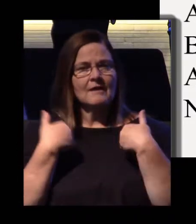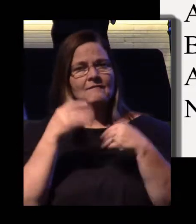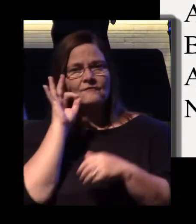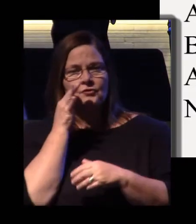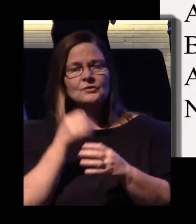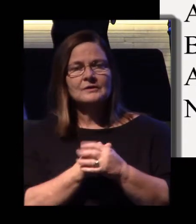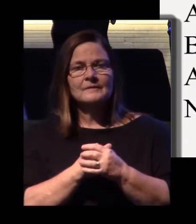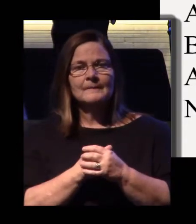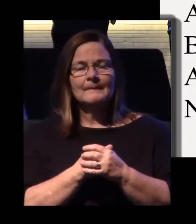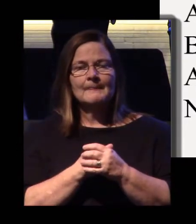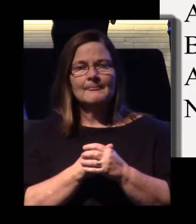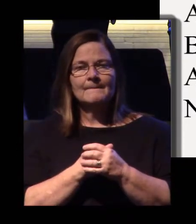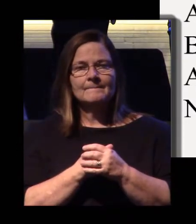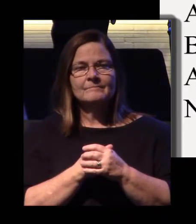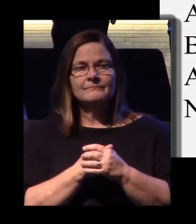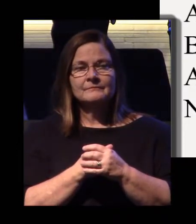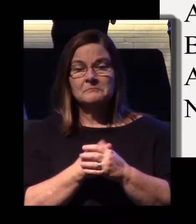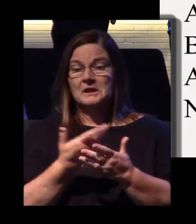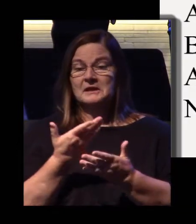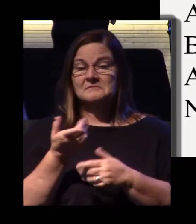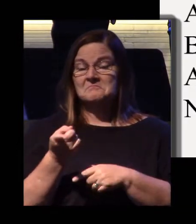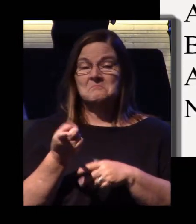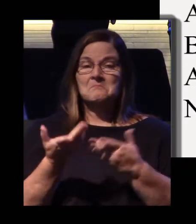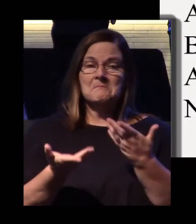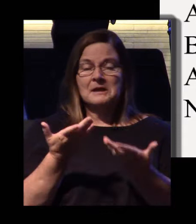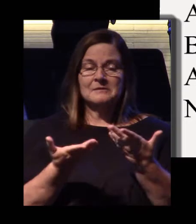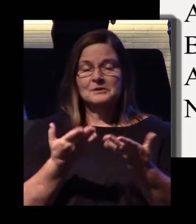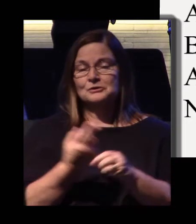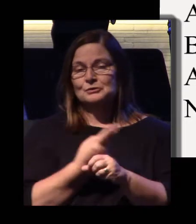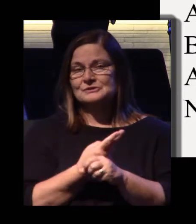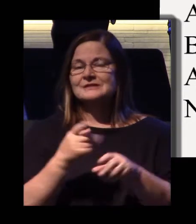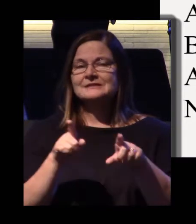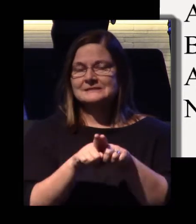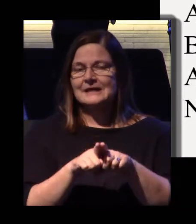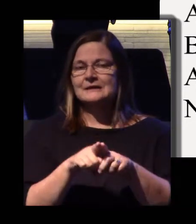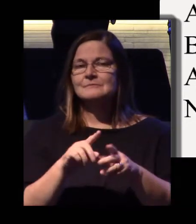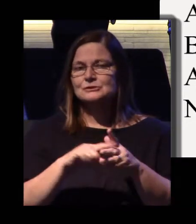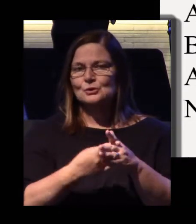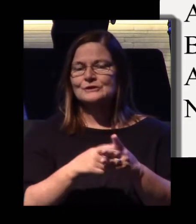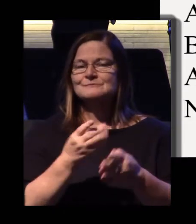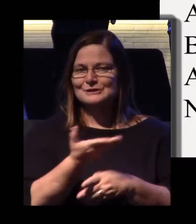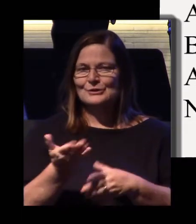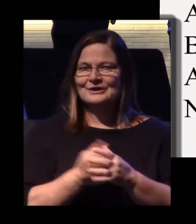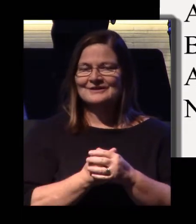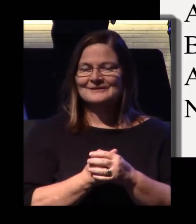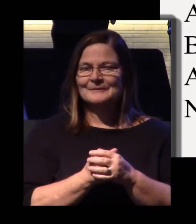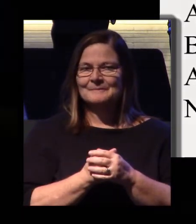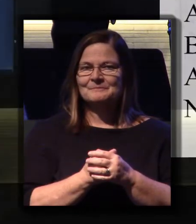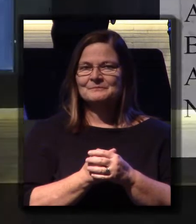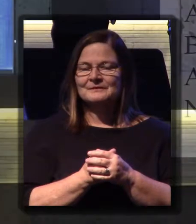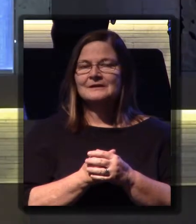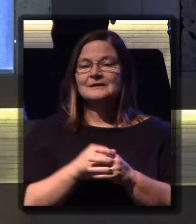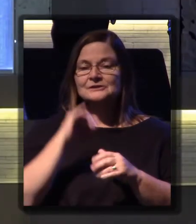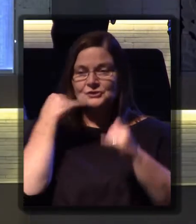drought, nor cease to yield fruit. It's like they must have been using the same source